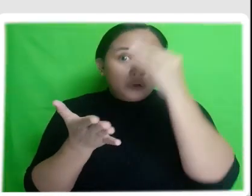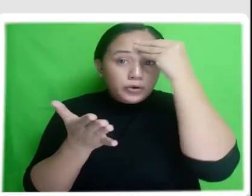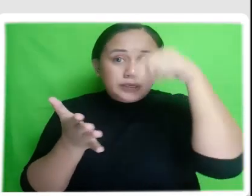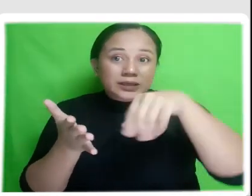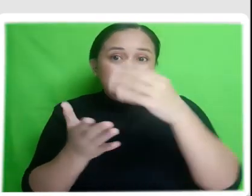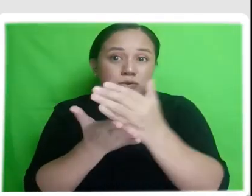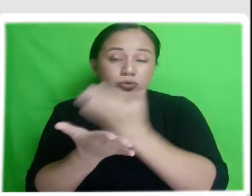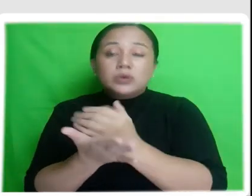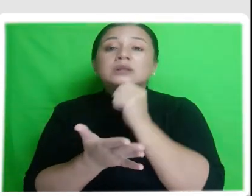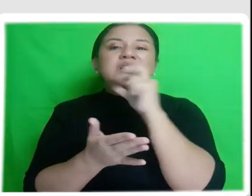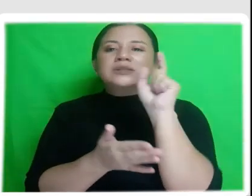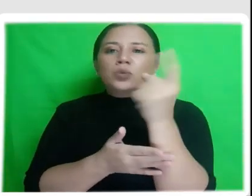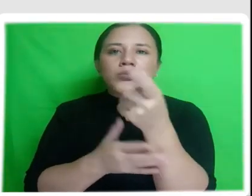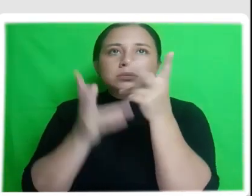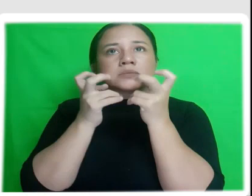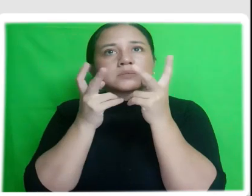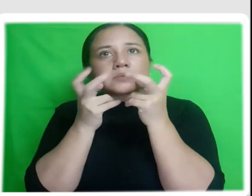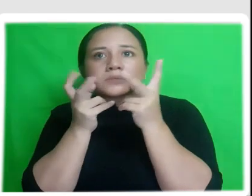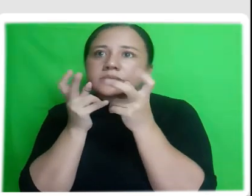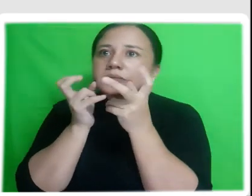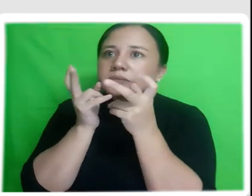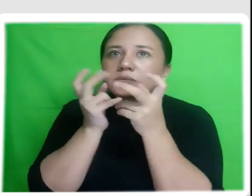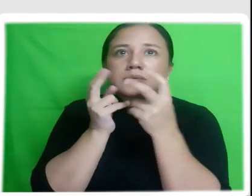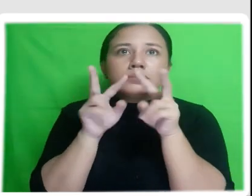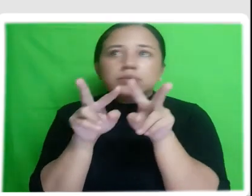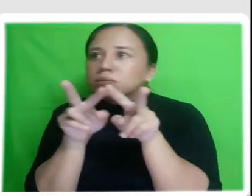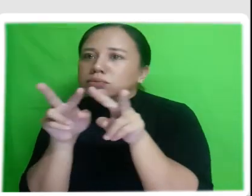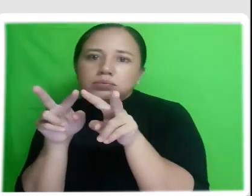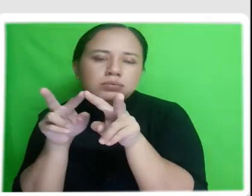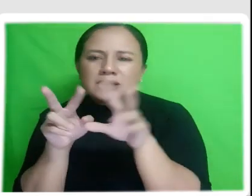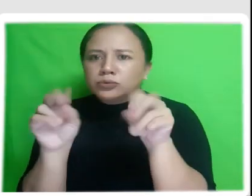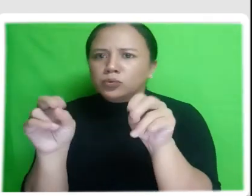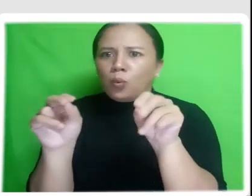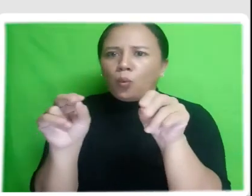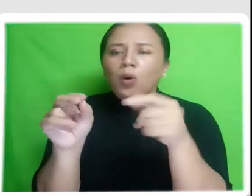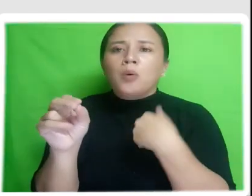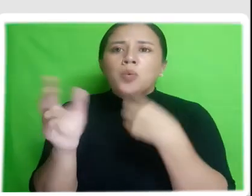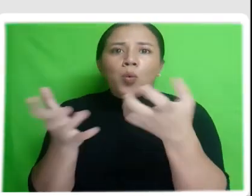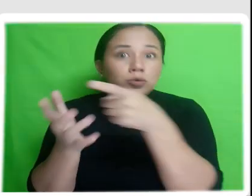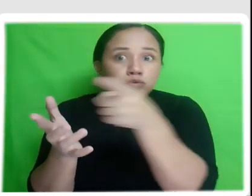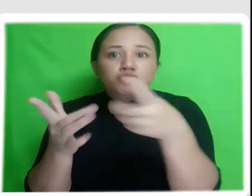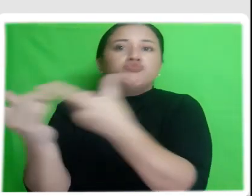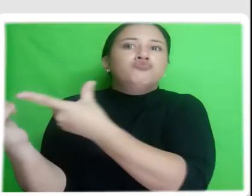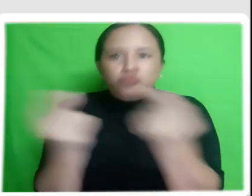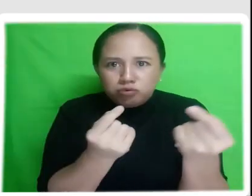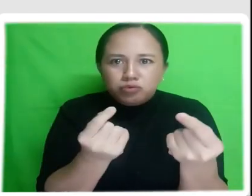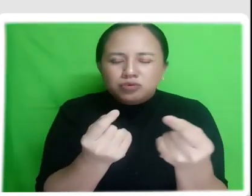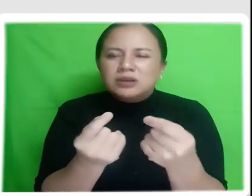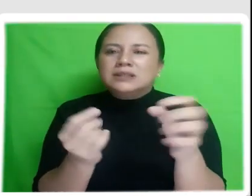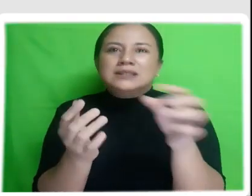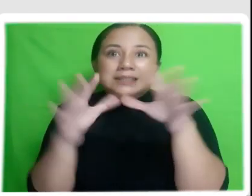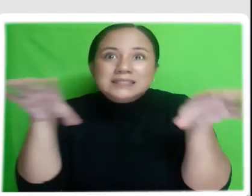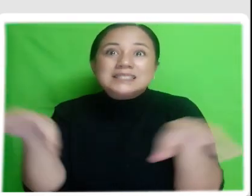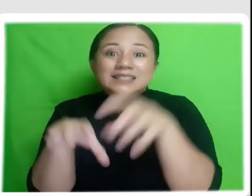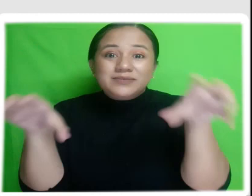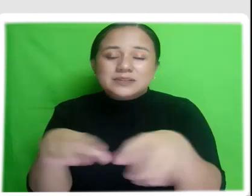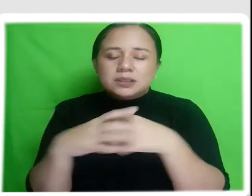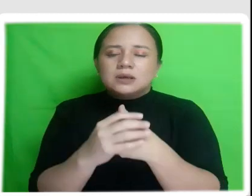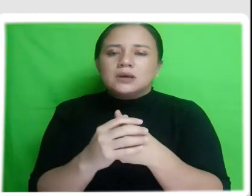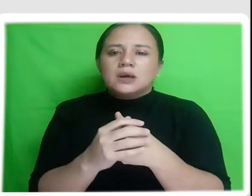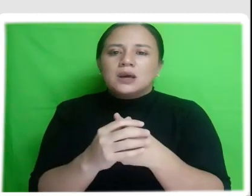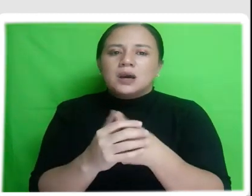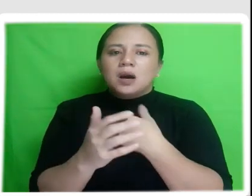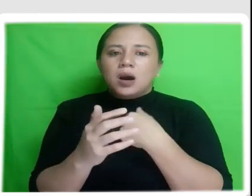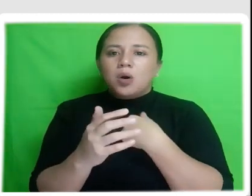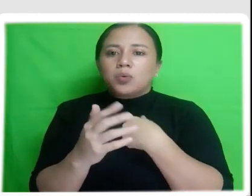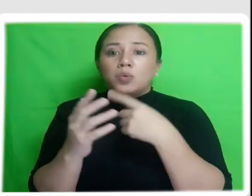just listening and watching. We want you to do something, an exercise whose main beneficiary